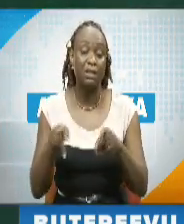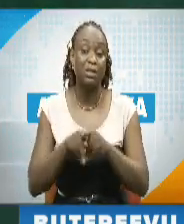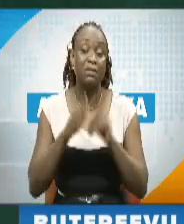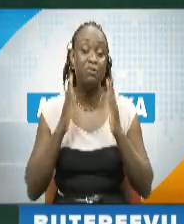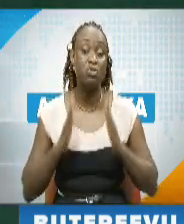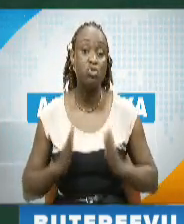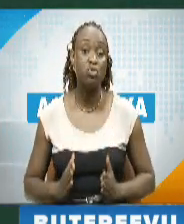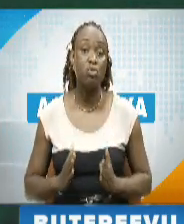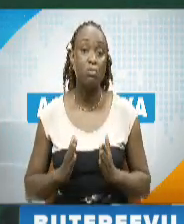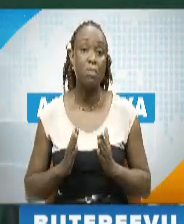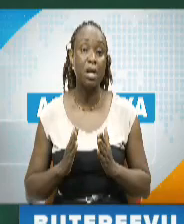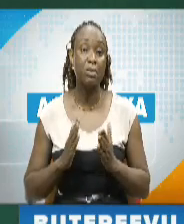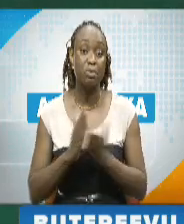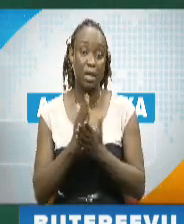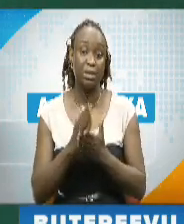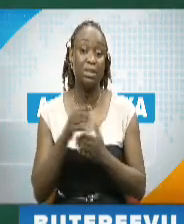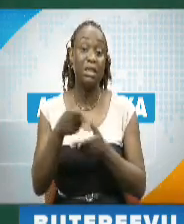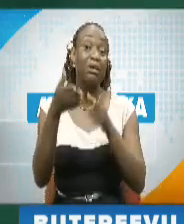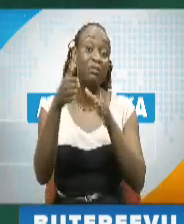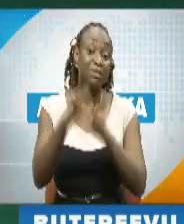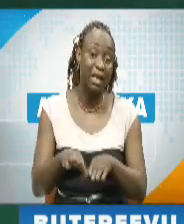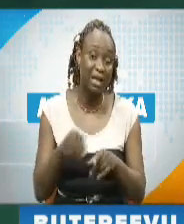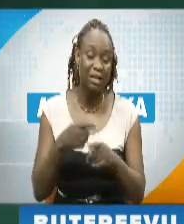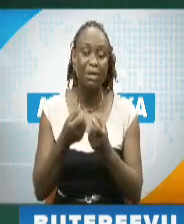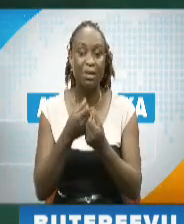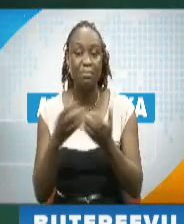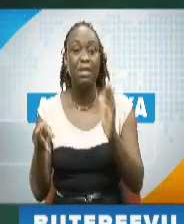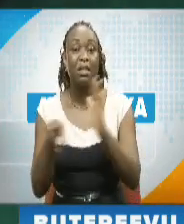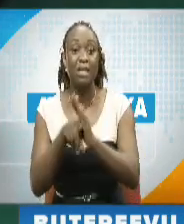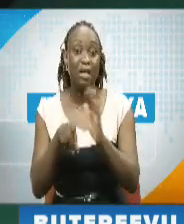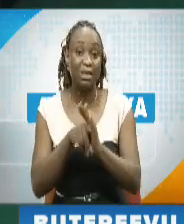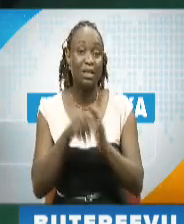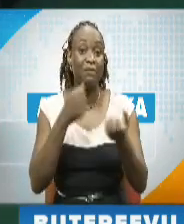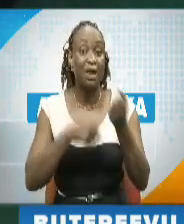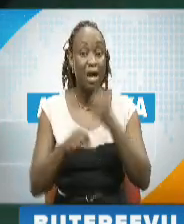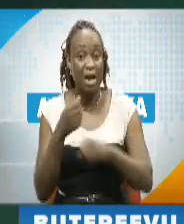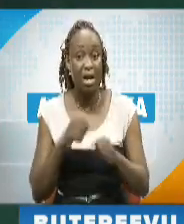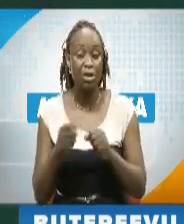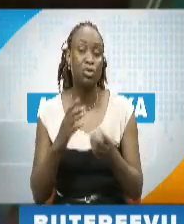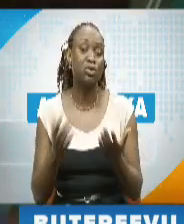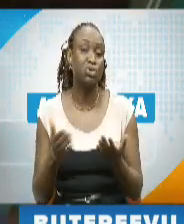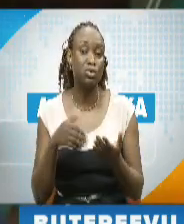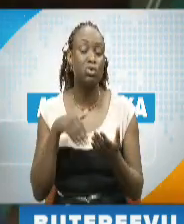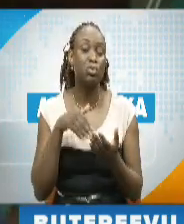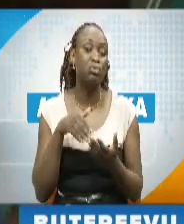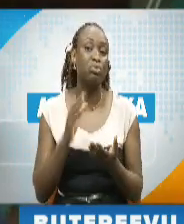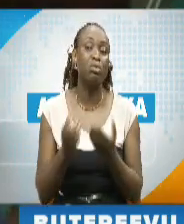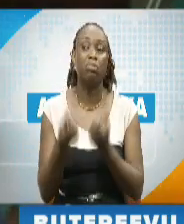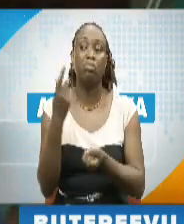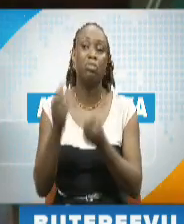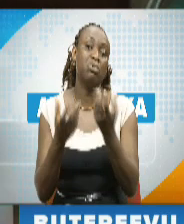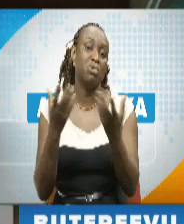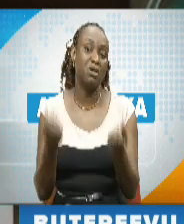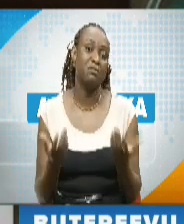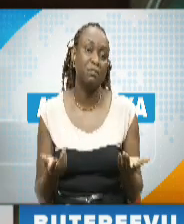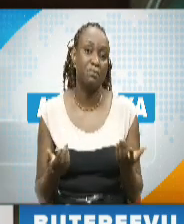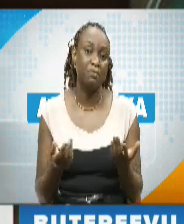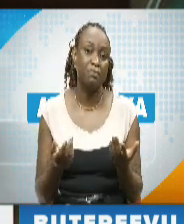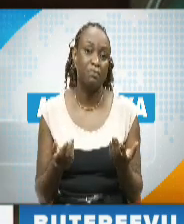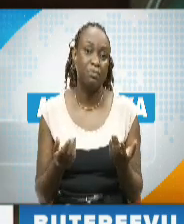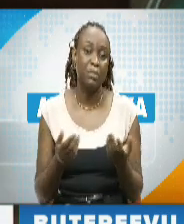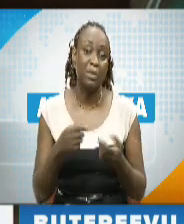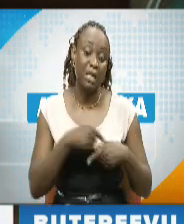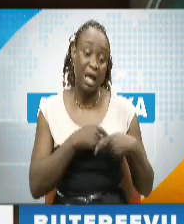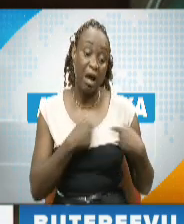ly'obuntu kyokka atuuse kufanga ebikolwa ebityoboola enfuga egoberera ssemateeka be baana baliwo mu ggwanga. A light thing his heart began to